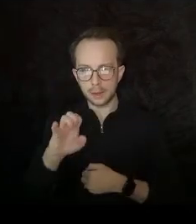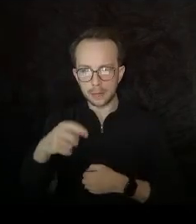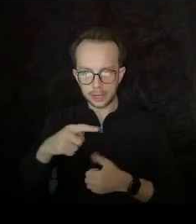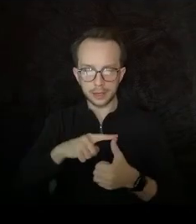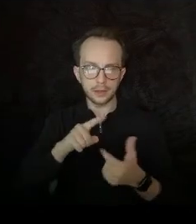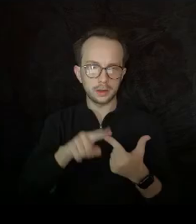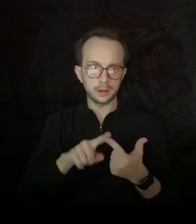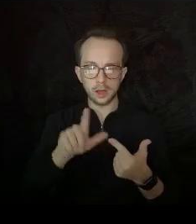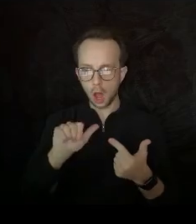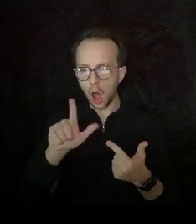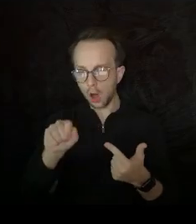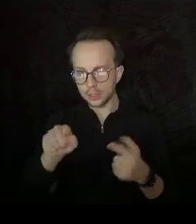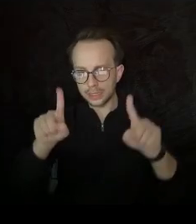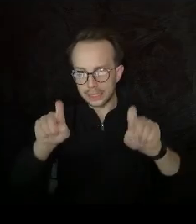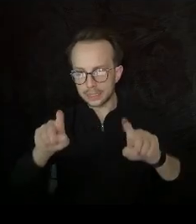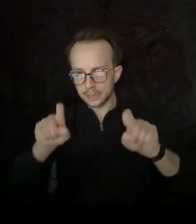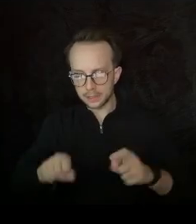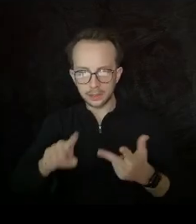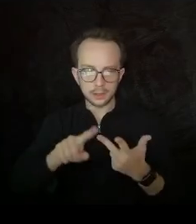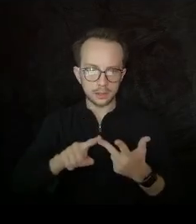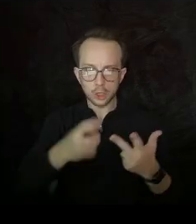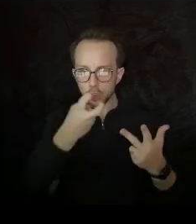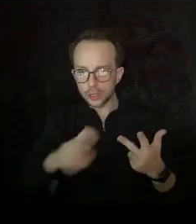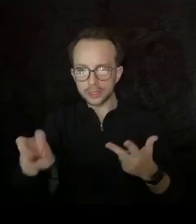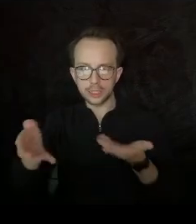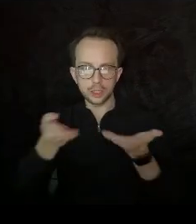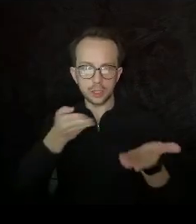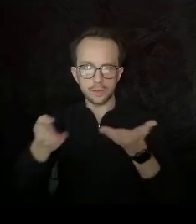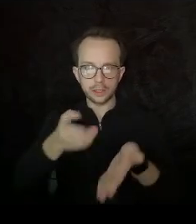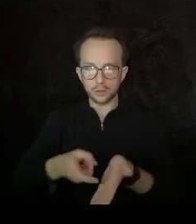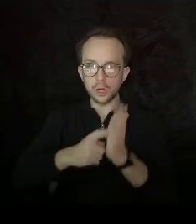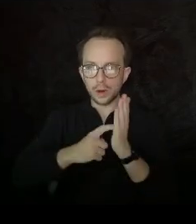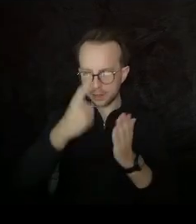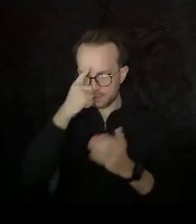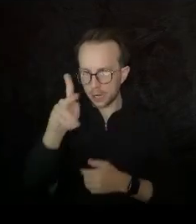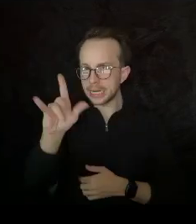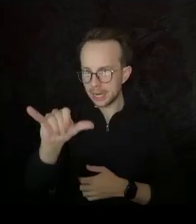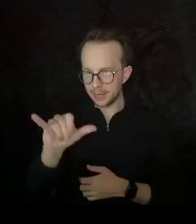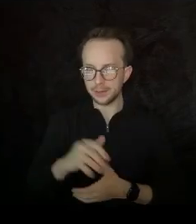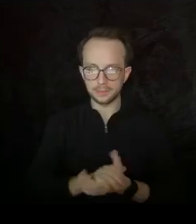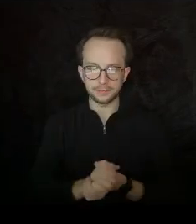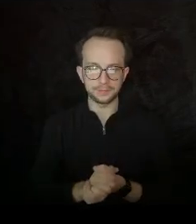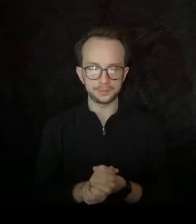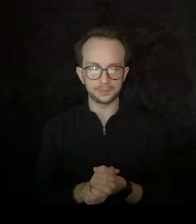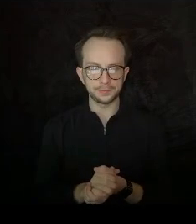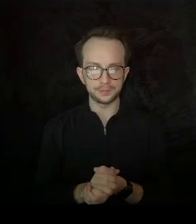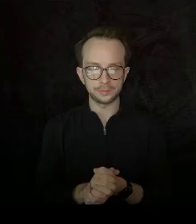assessment, and transition services and requirements in Kentucky.